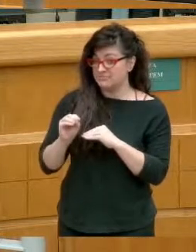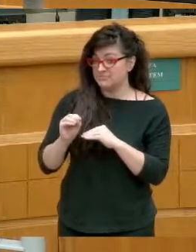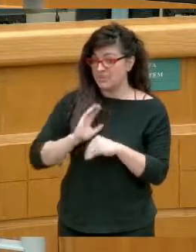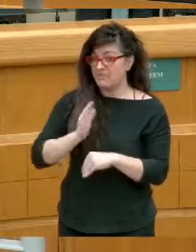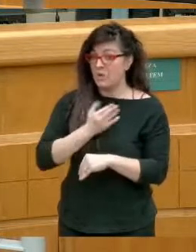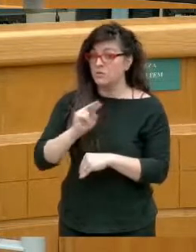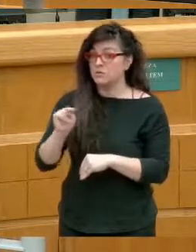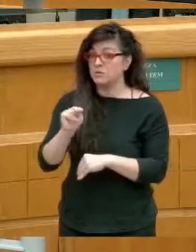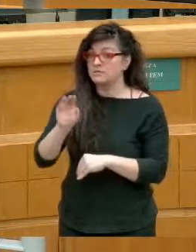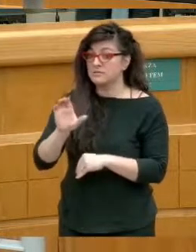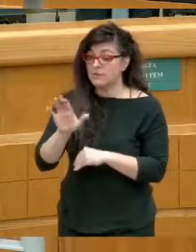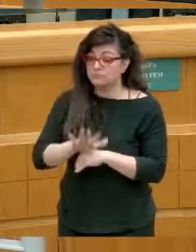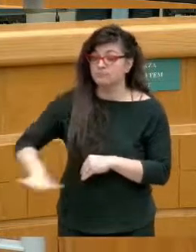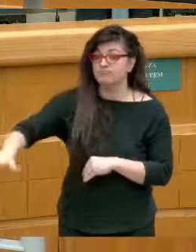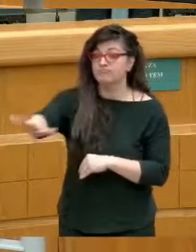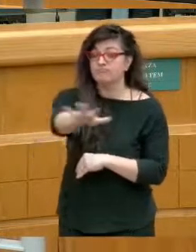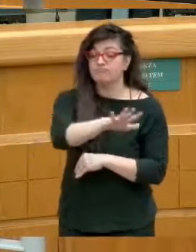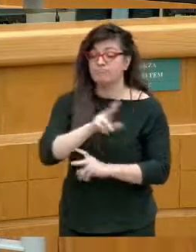population.